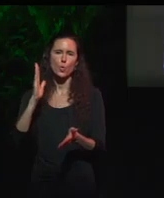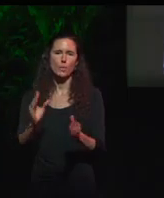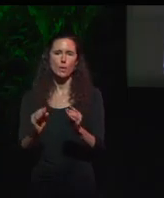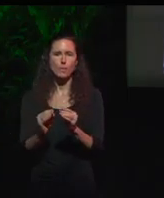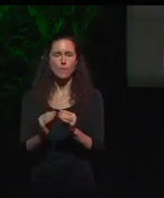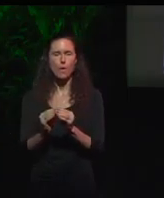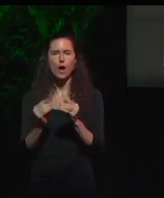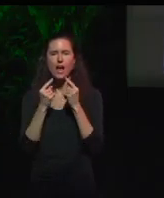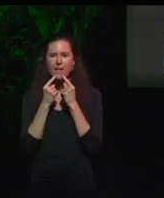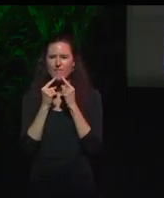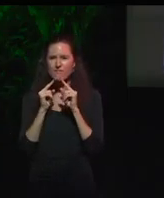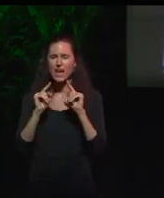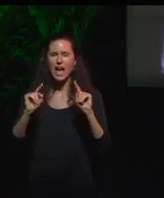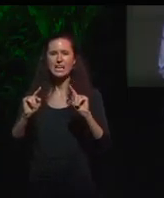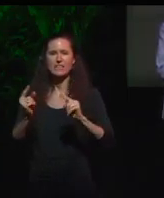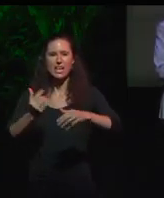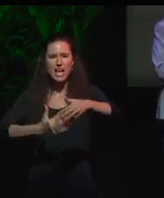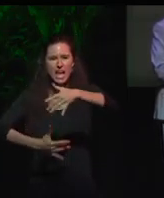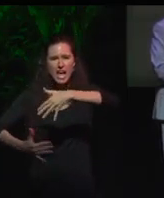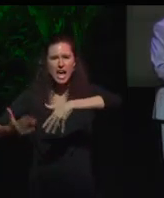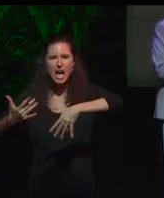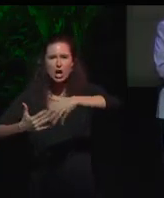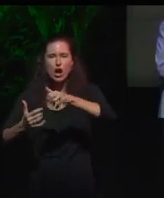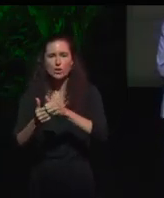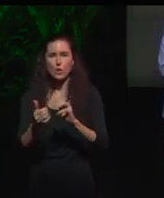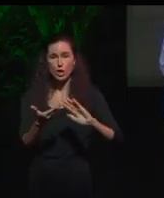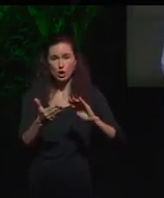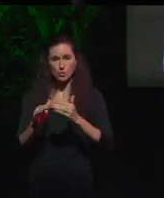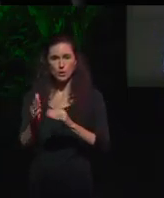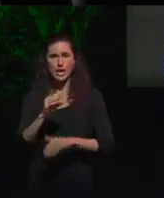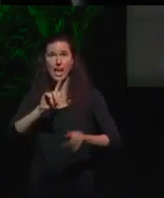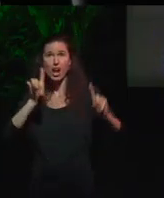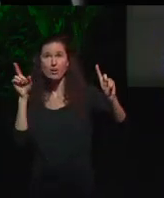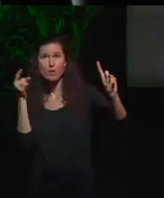with our community, and the more fully we will fulfill our mission.